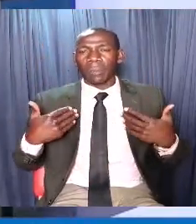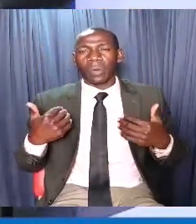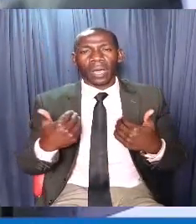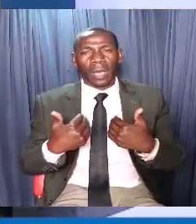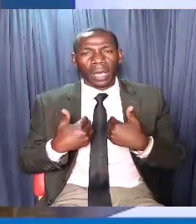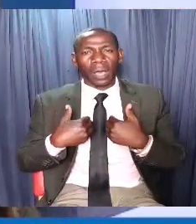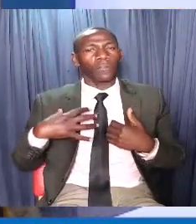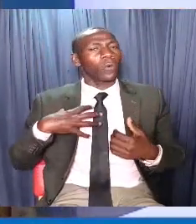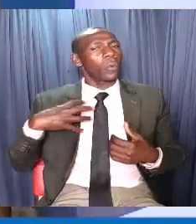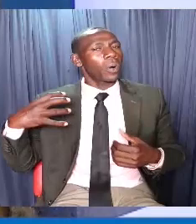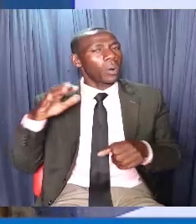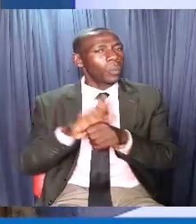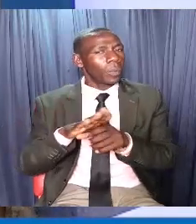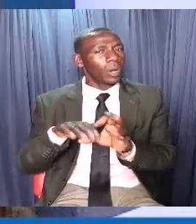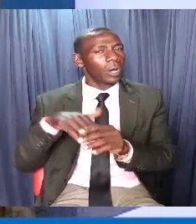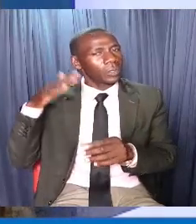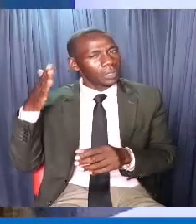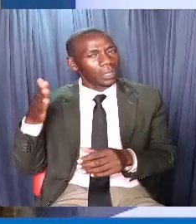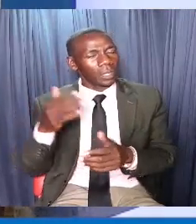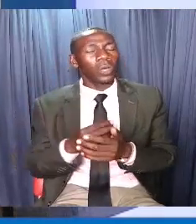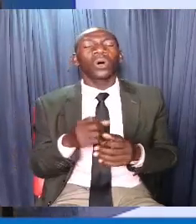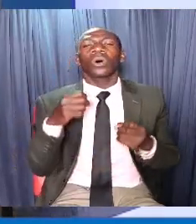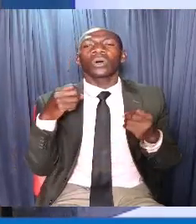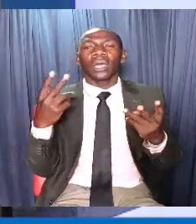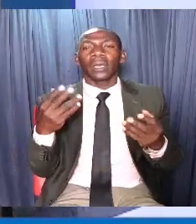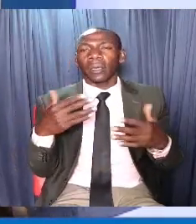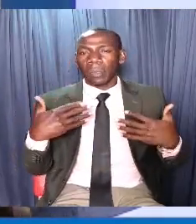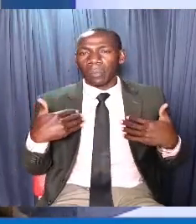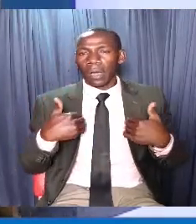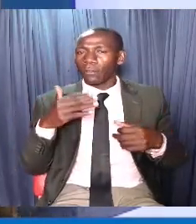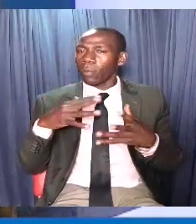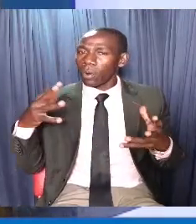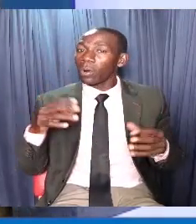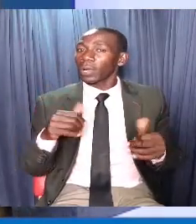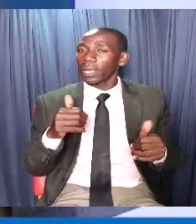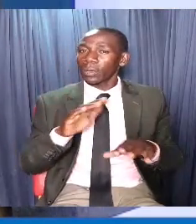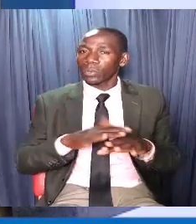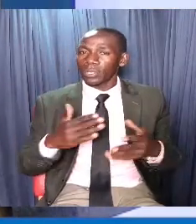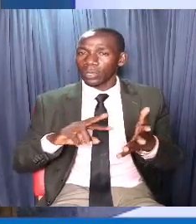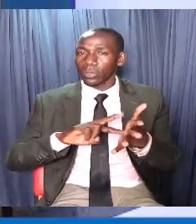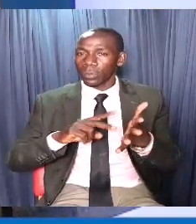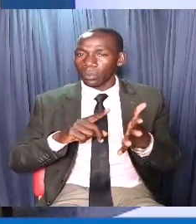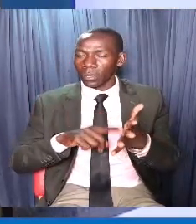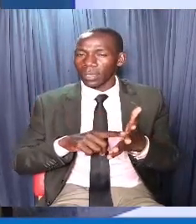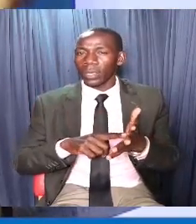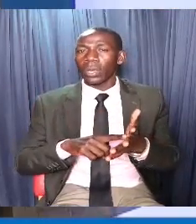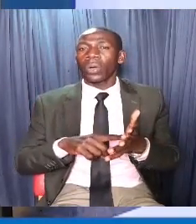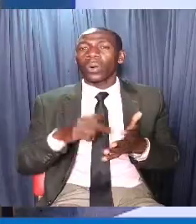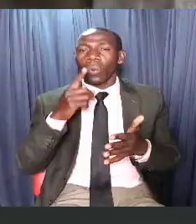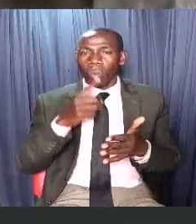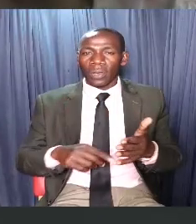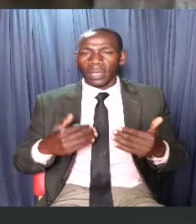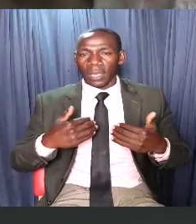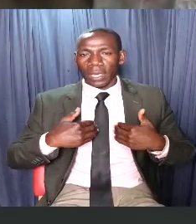wale, wana yale. People have this and have this and have this. Oh, wana yale. Okay, mazuri. So they have these good things, you mean? Asi, yale wameyafikia maana